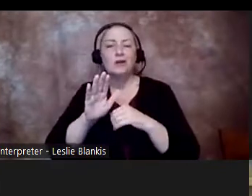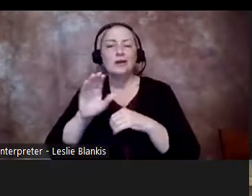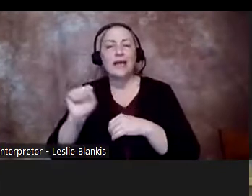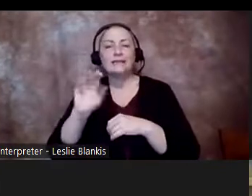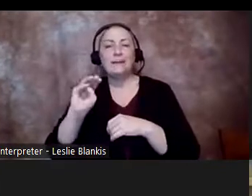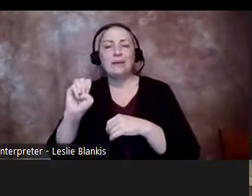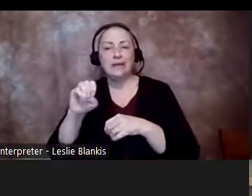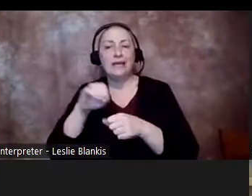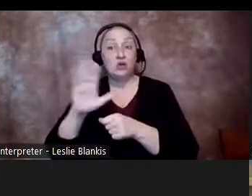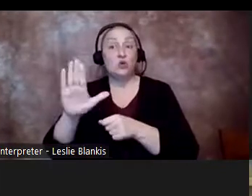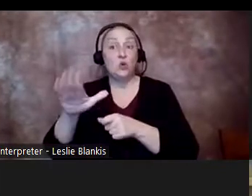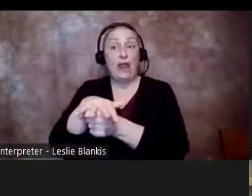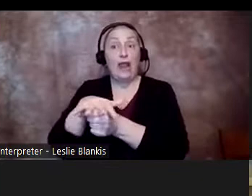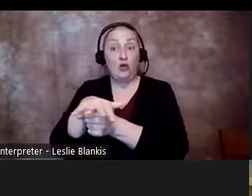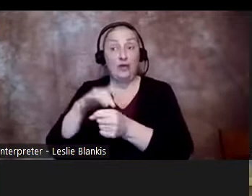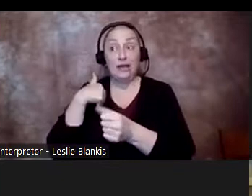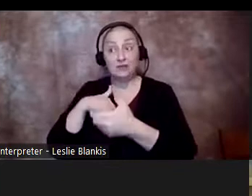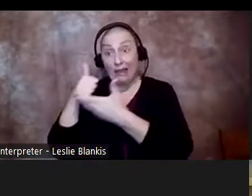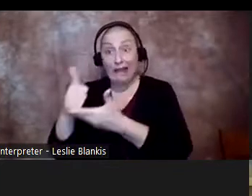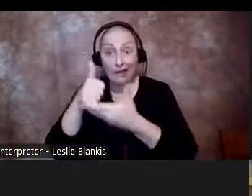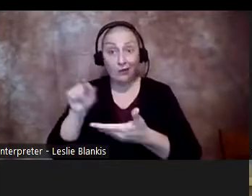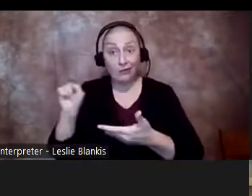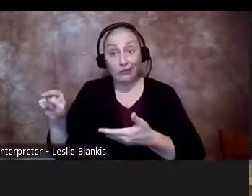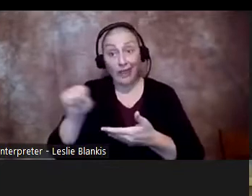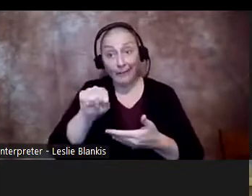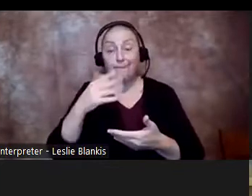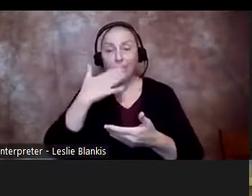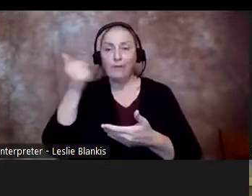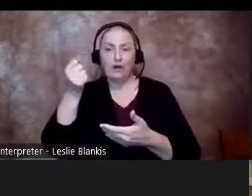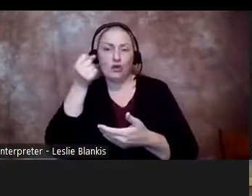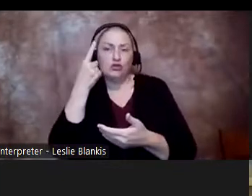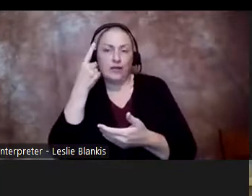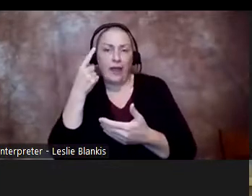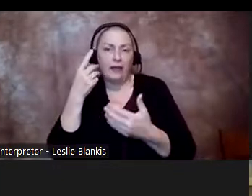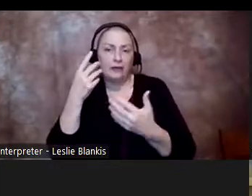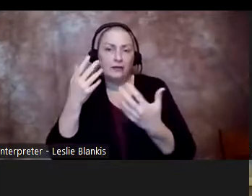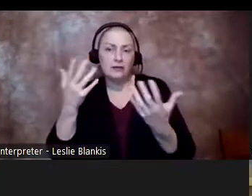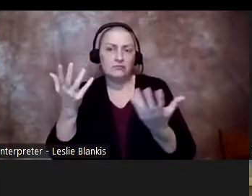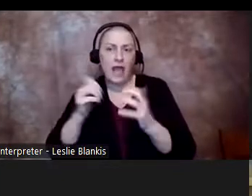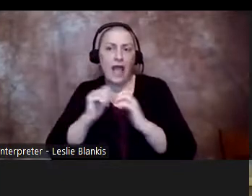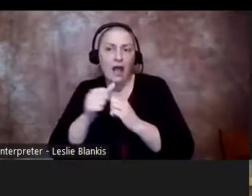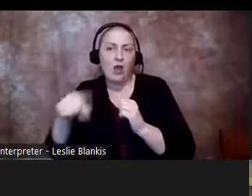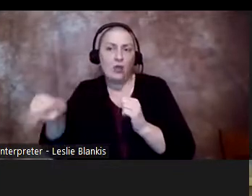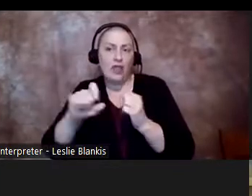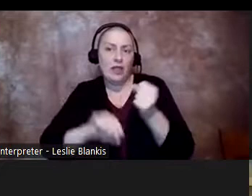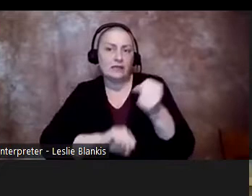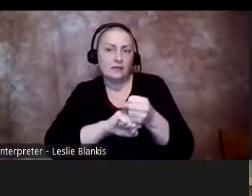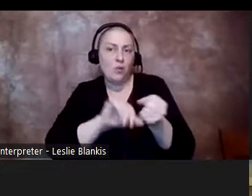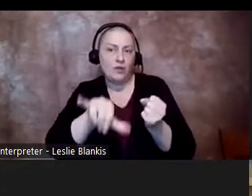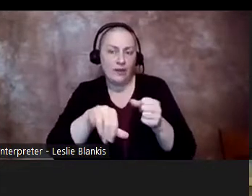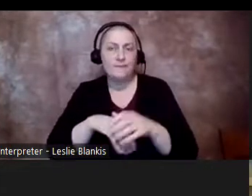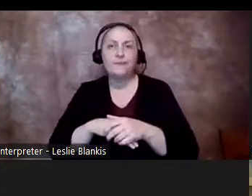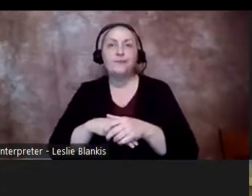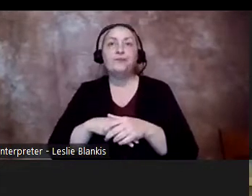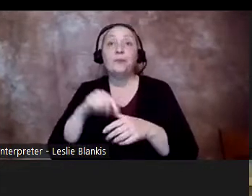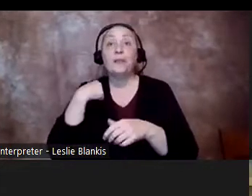in your area as we help them better understand the ask of being able to support that. So we actually